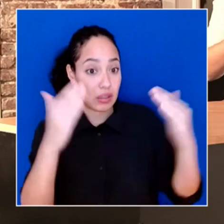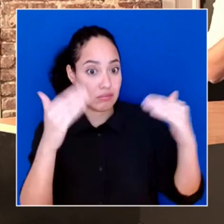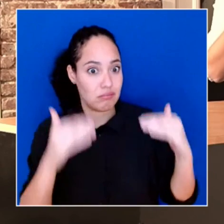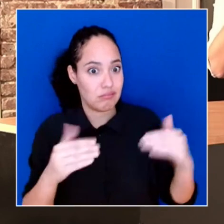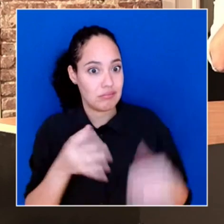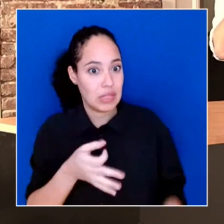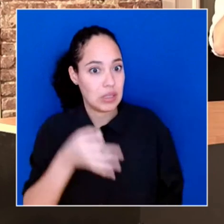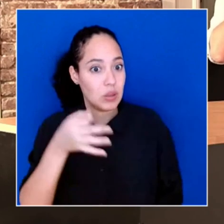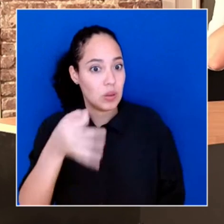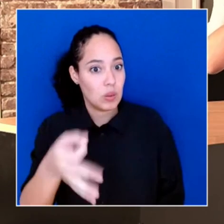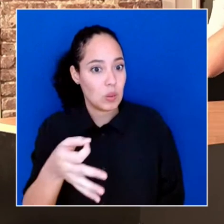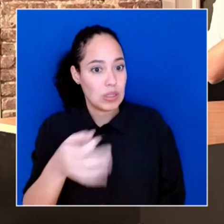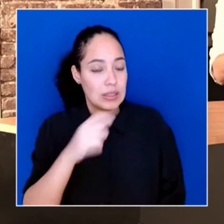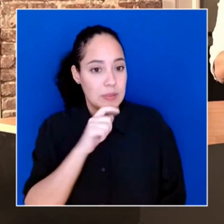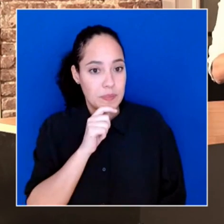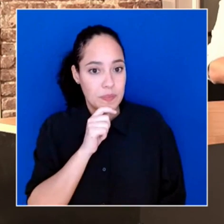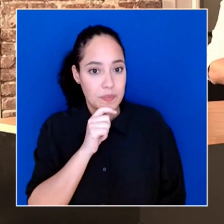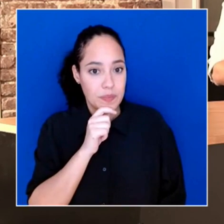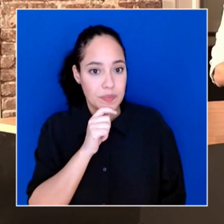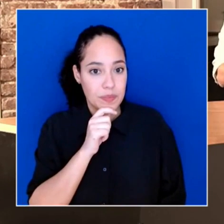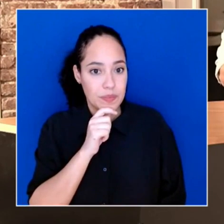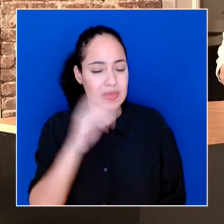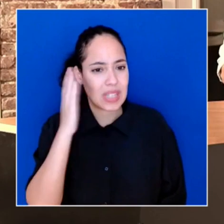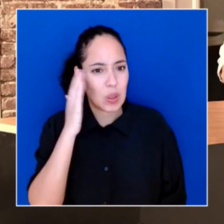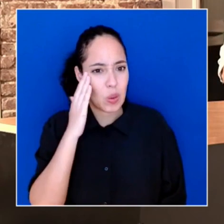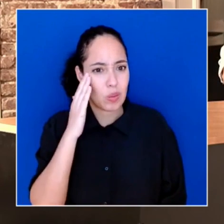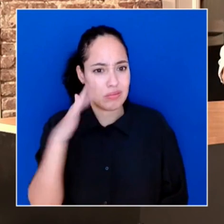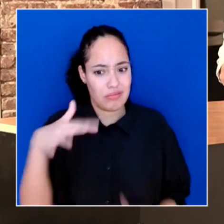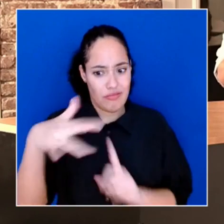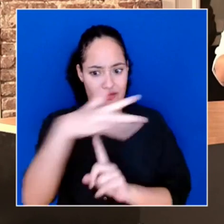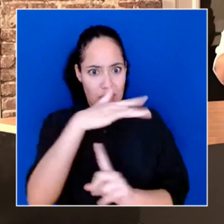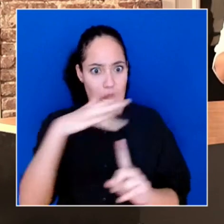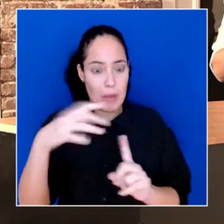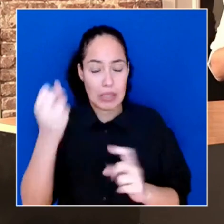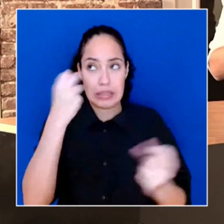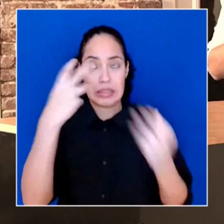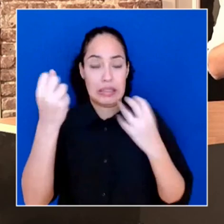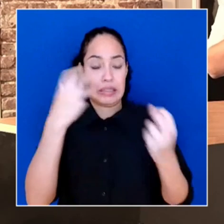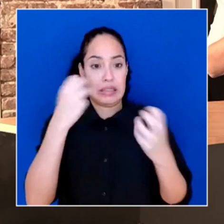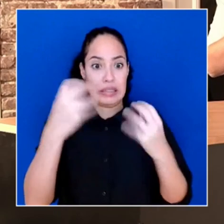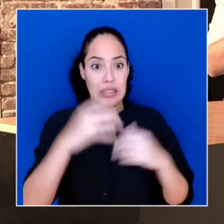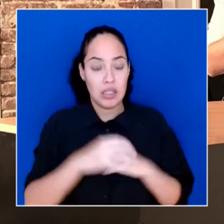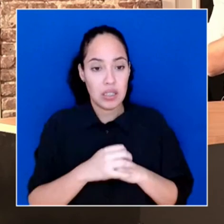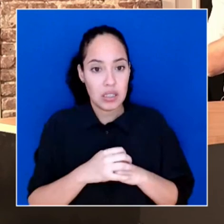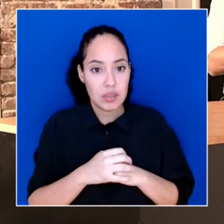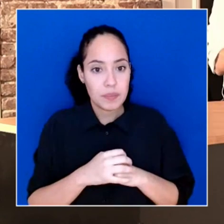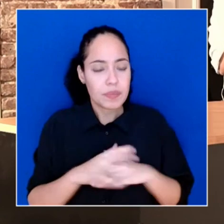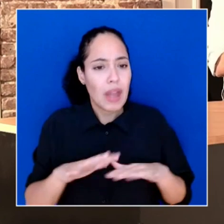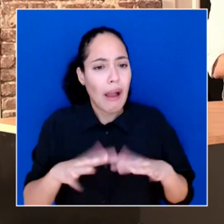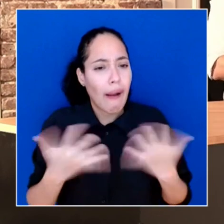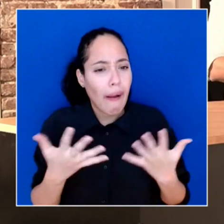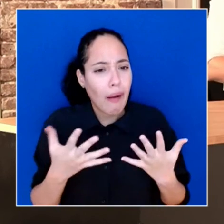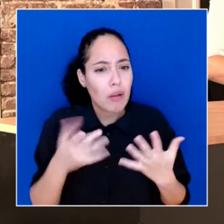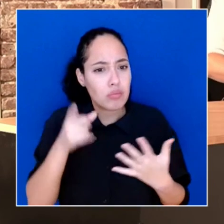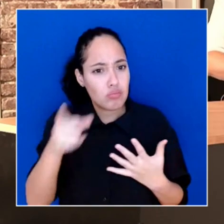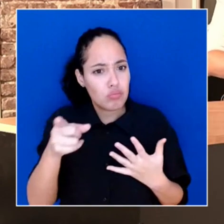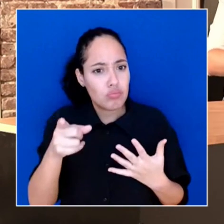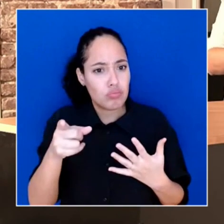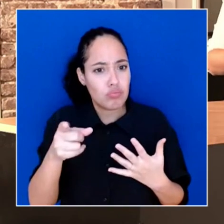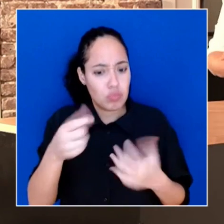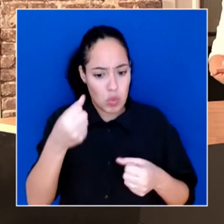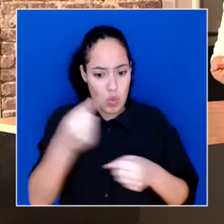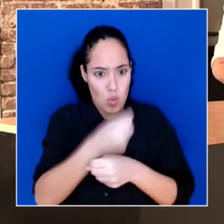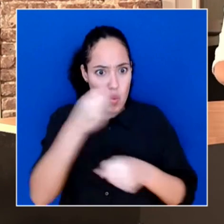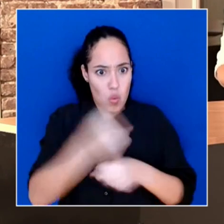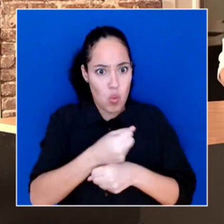very busy and can be a very noisy environment, certainly mine is, unfortunately. But how do you handle office-based work if you did